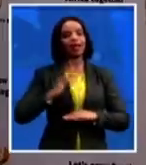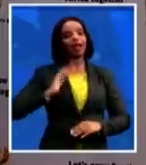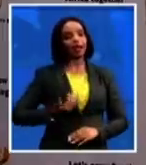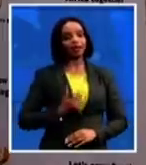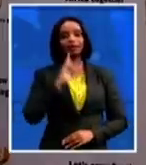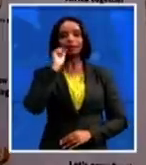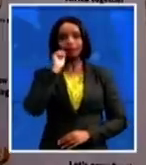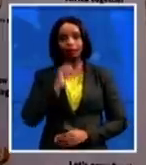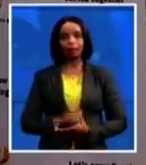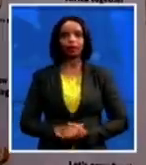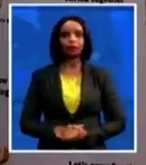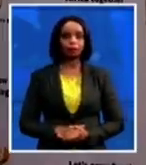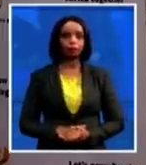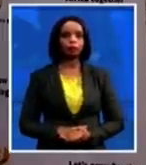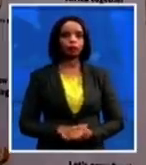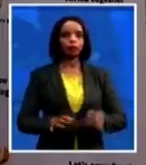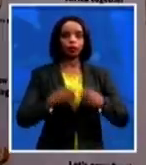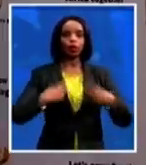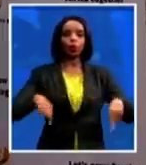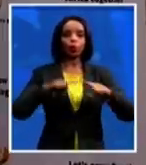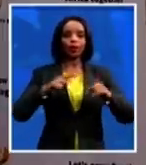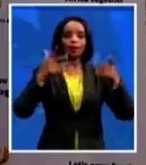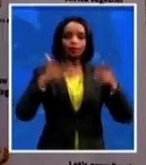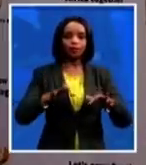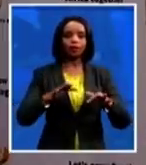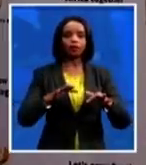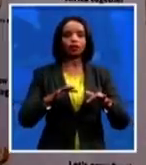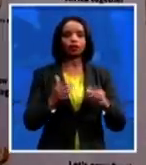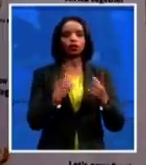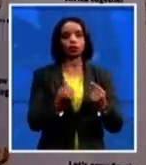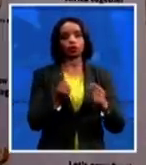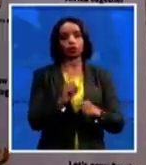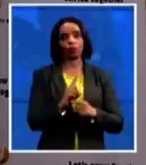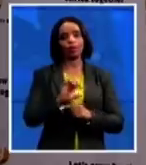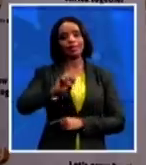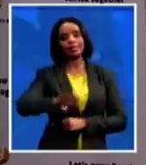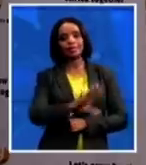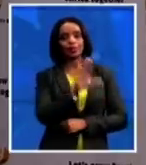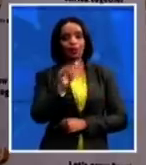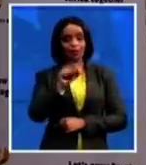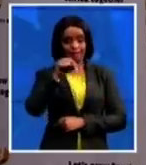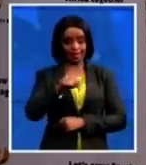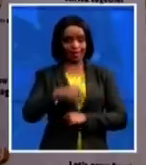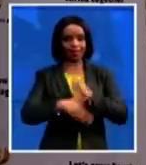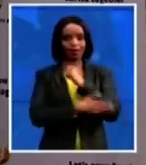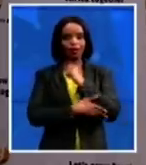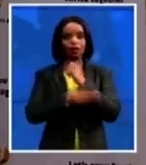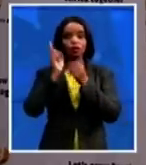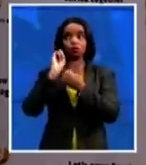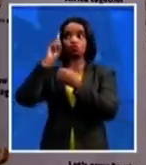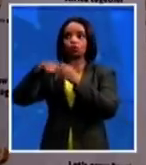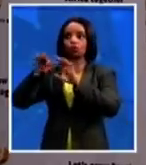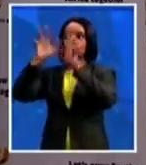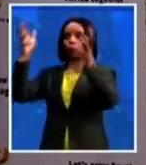to join, as South Africa, to join the rest of the world in commemorating International